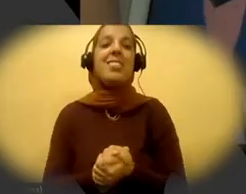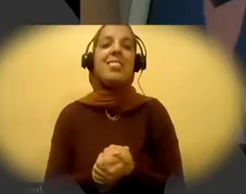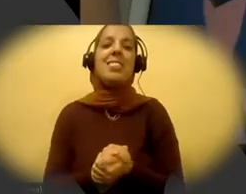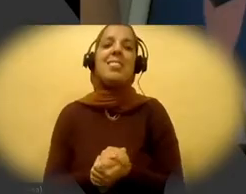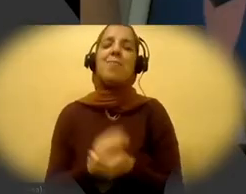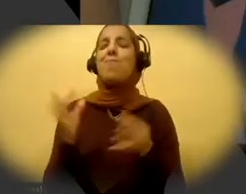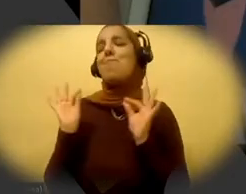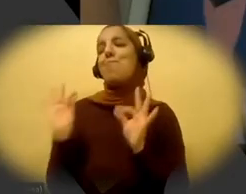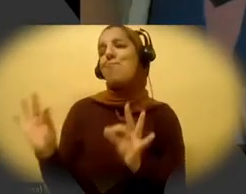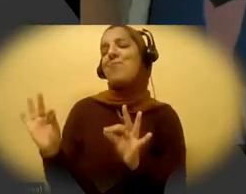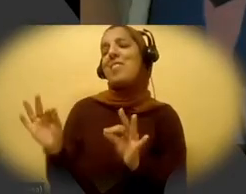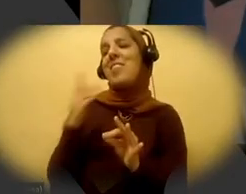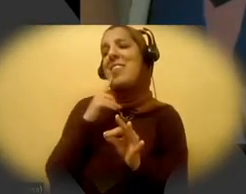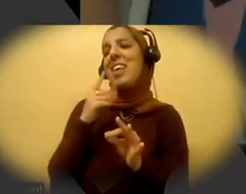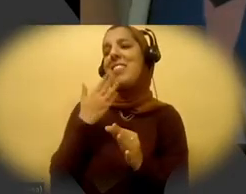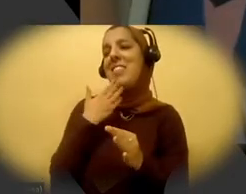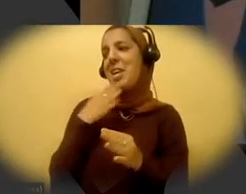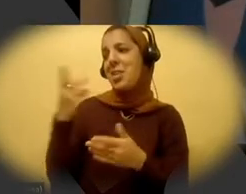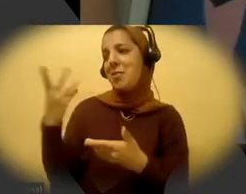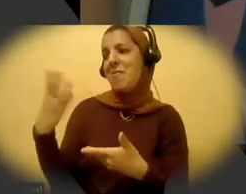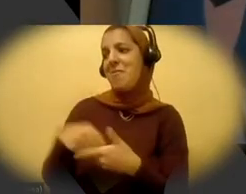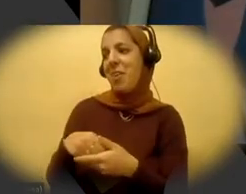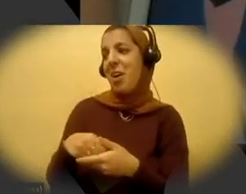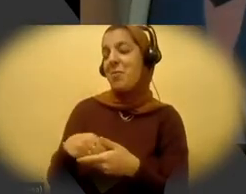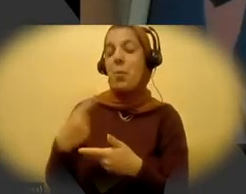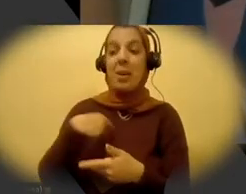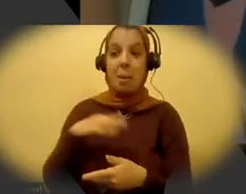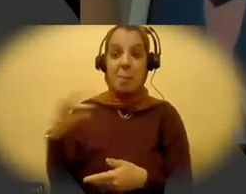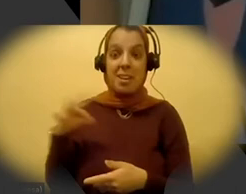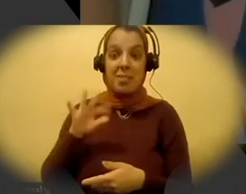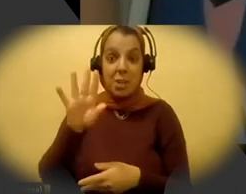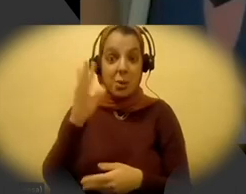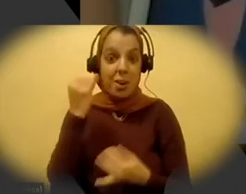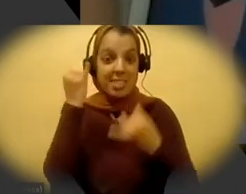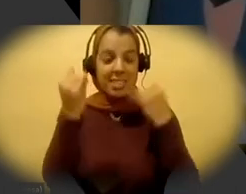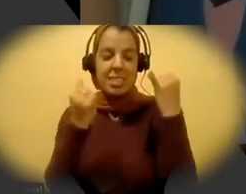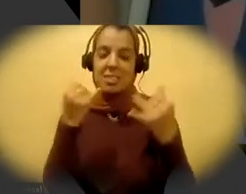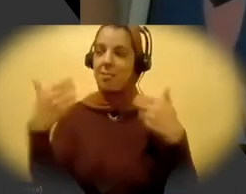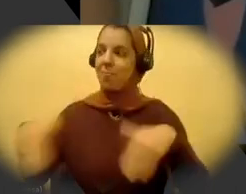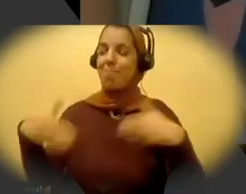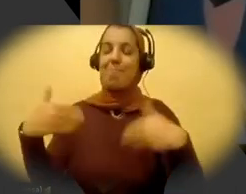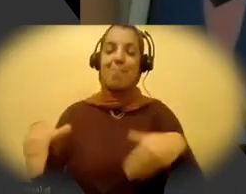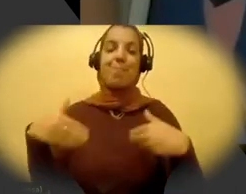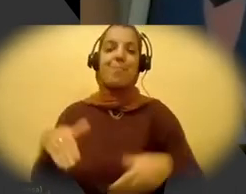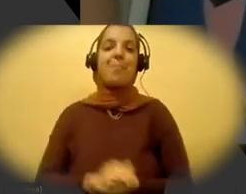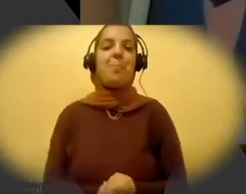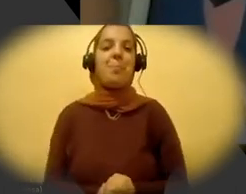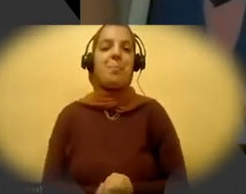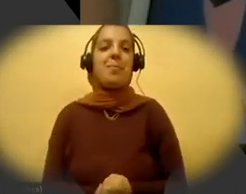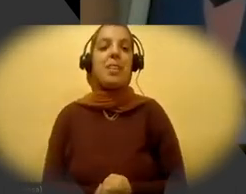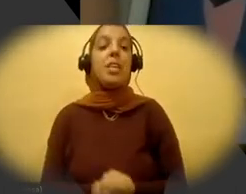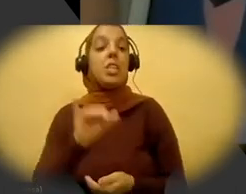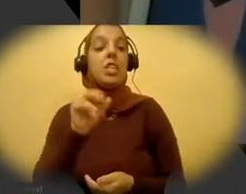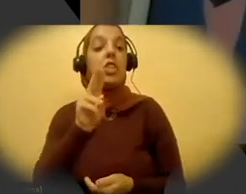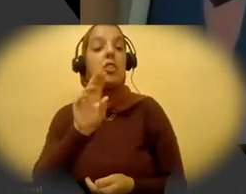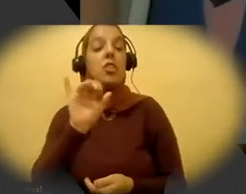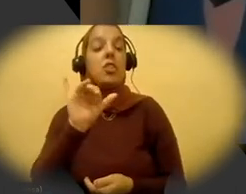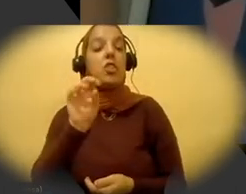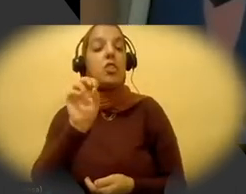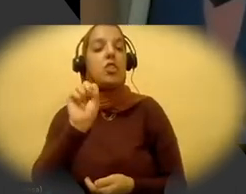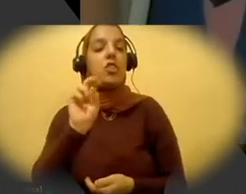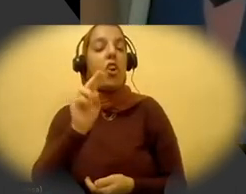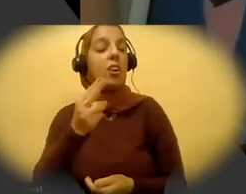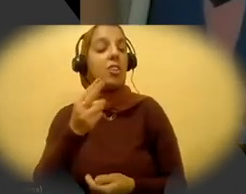Thanks. Thanks for taking part. We've really benefited from your insights. Oh. Josh, do you have any